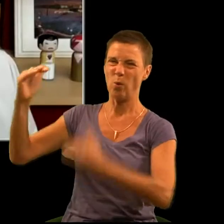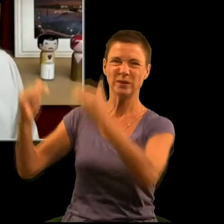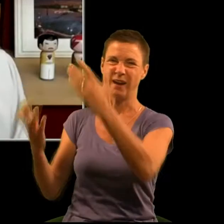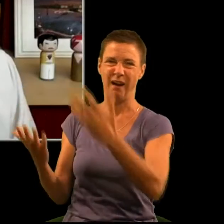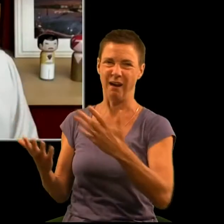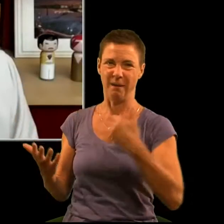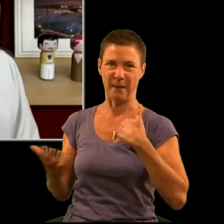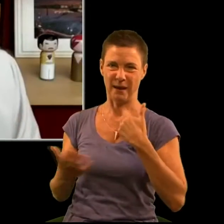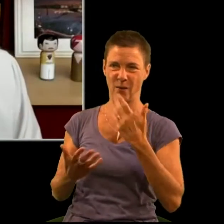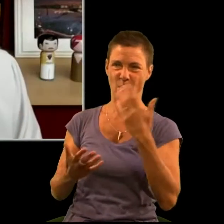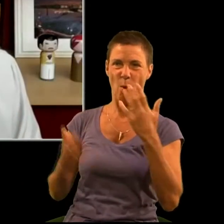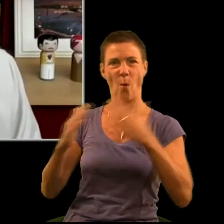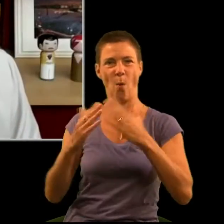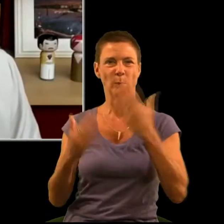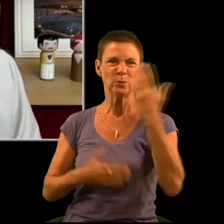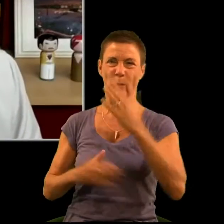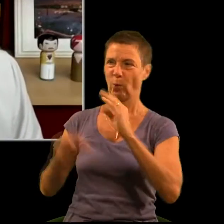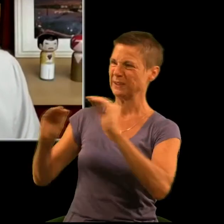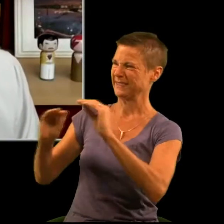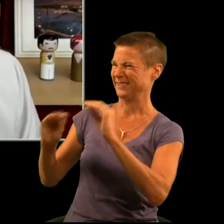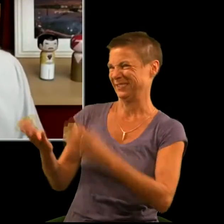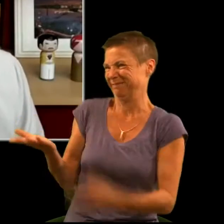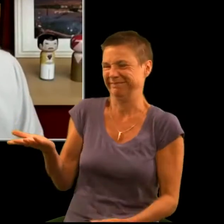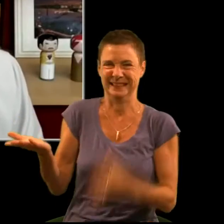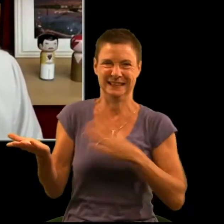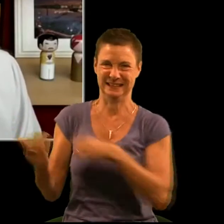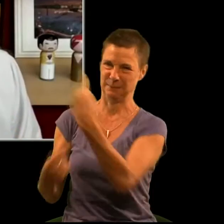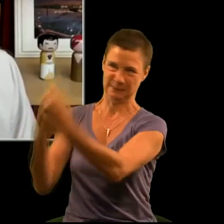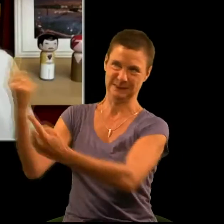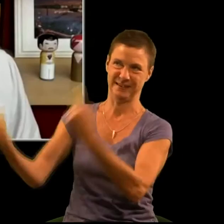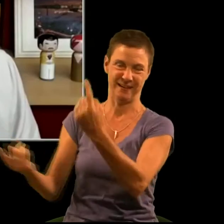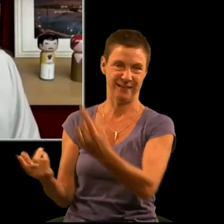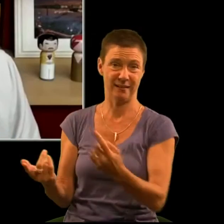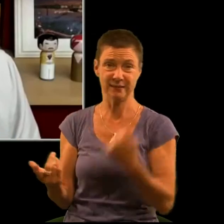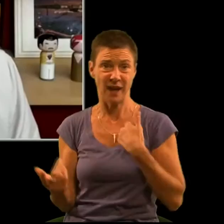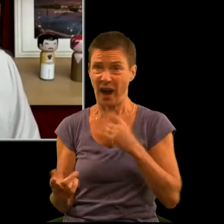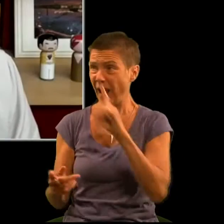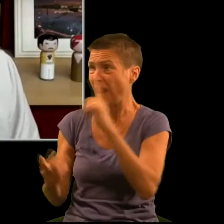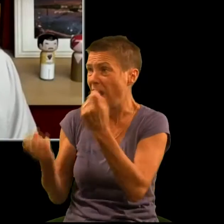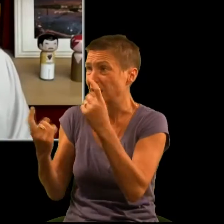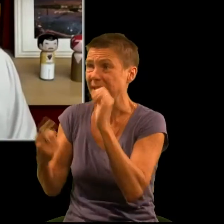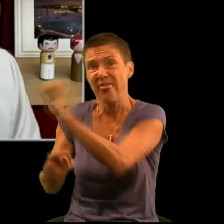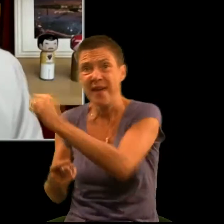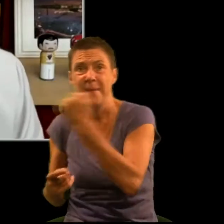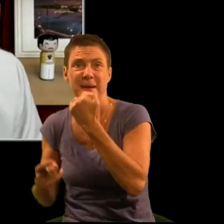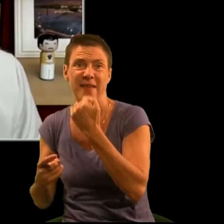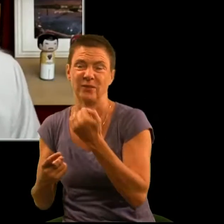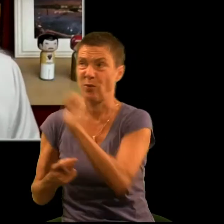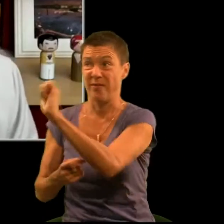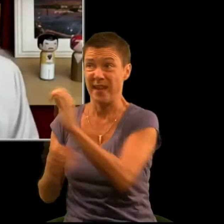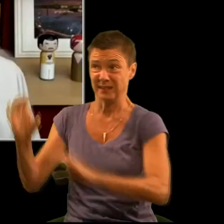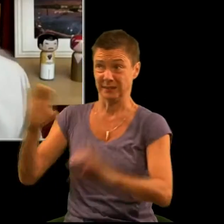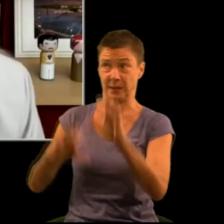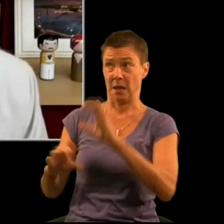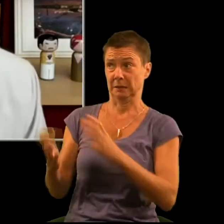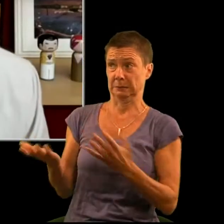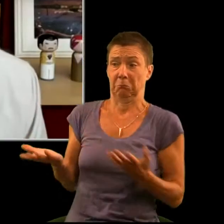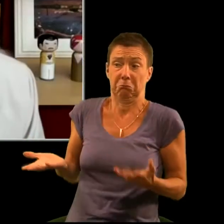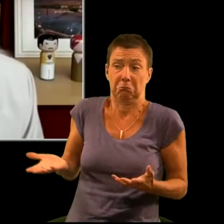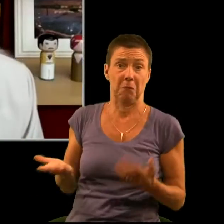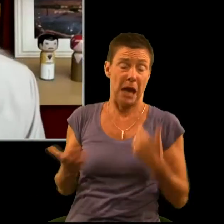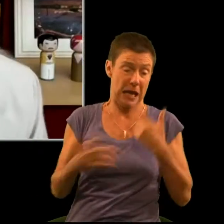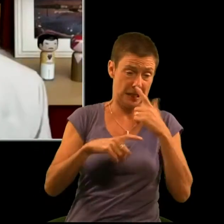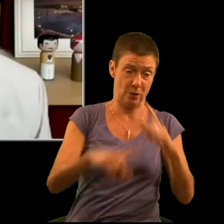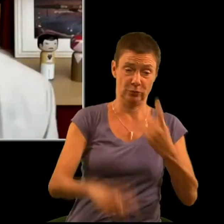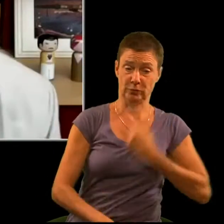them that they want to know yet. So, I can't do their math, I can't do their science. So I was really able to just